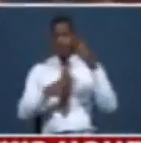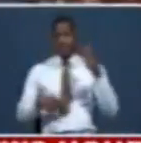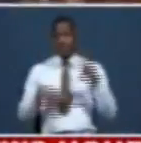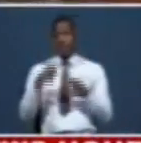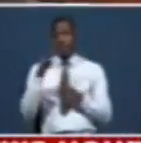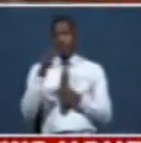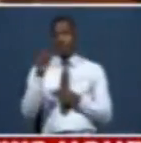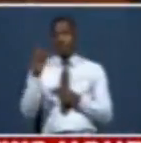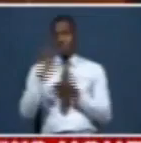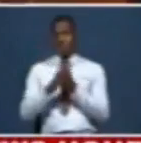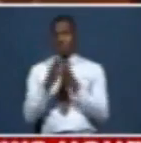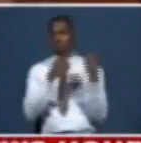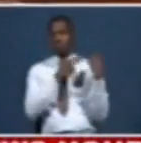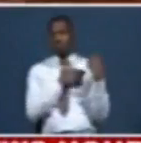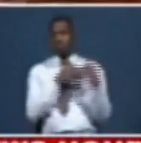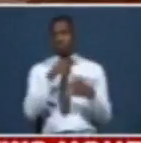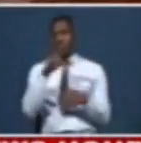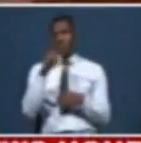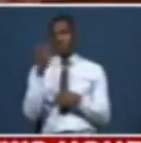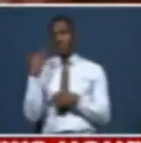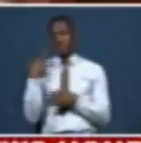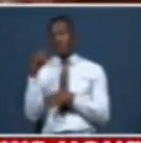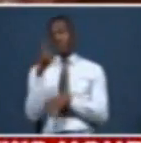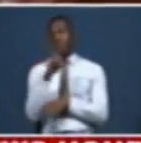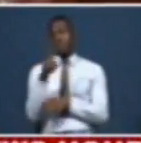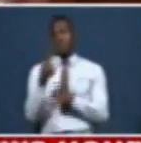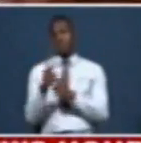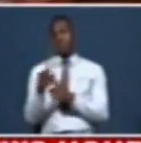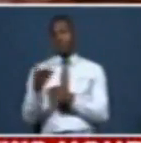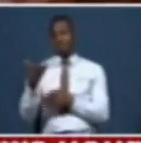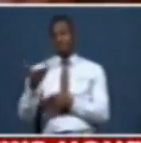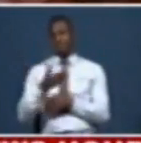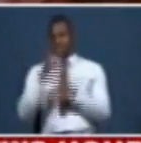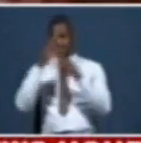who assumed the role of regent last December, also hosted